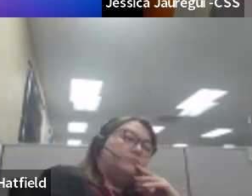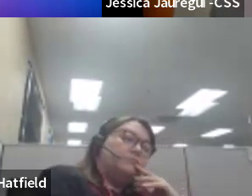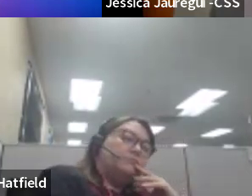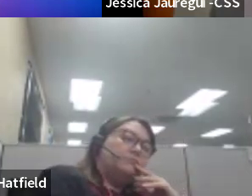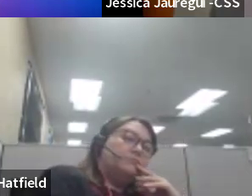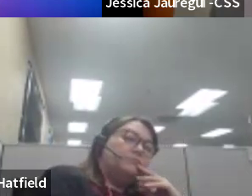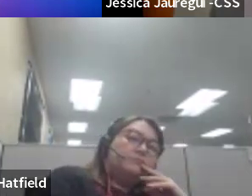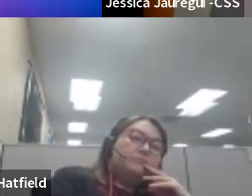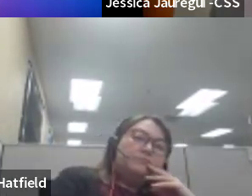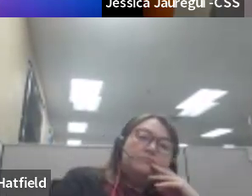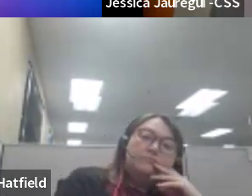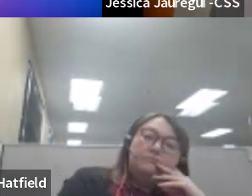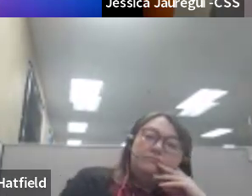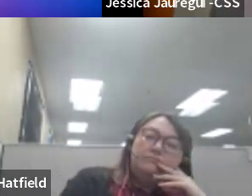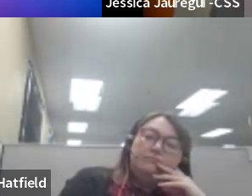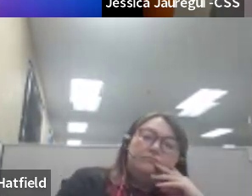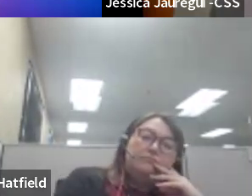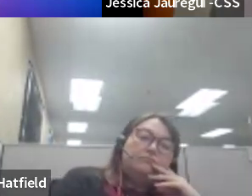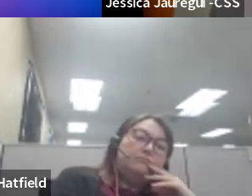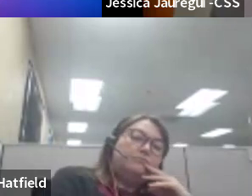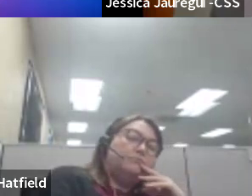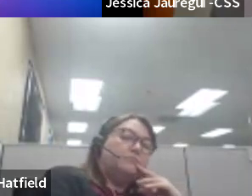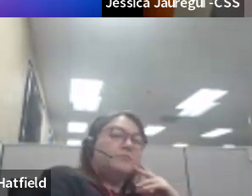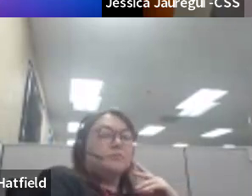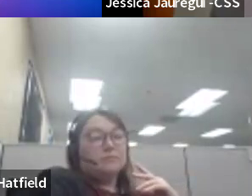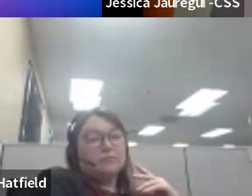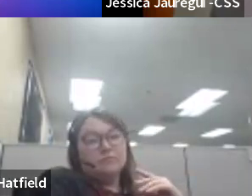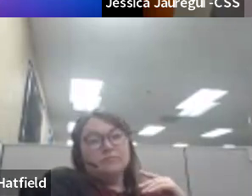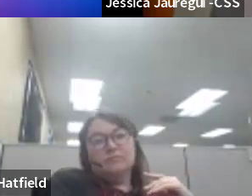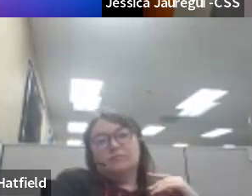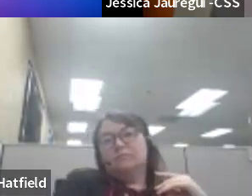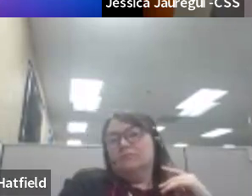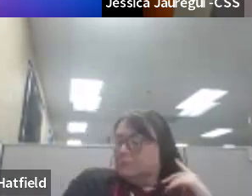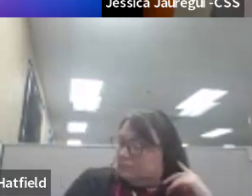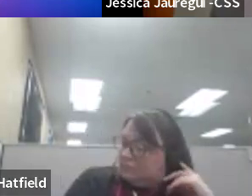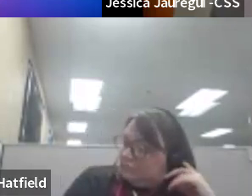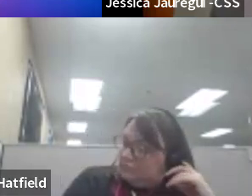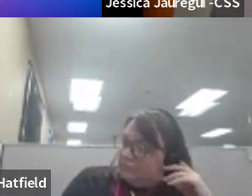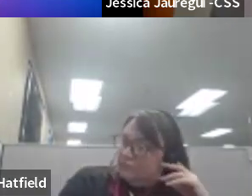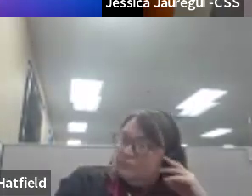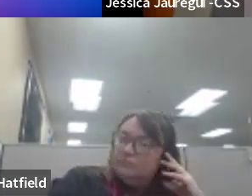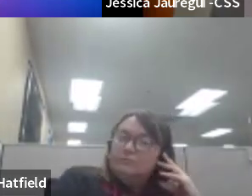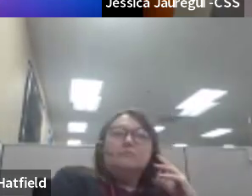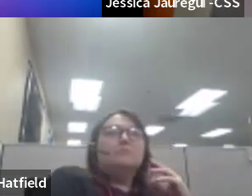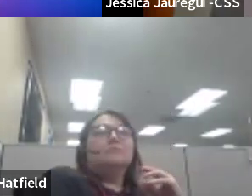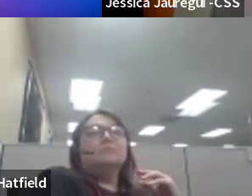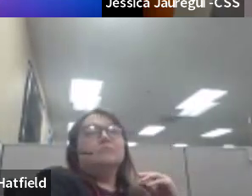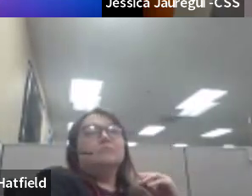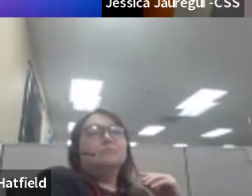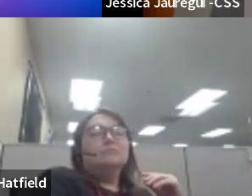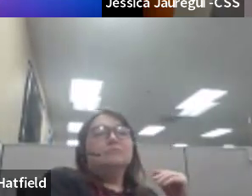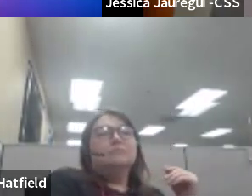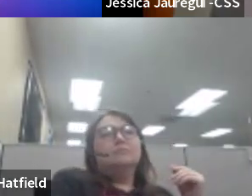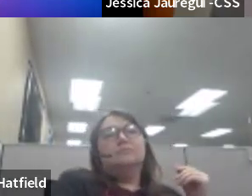sort of like covers what we're going to be covering today. And then I'm also going to drop in our original letter that we had sent out